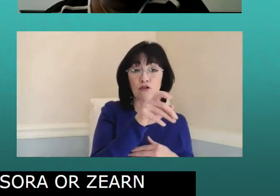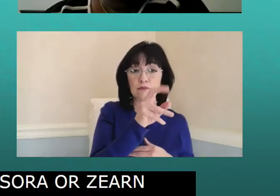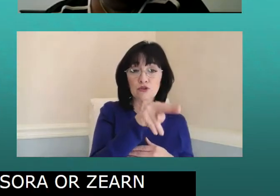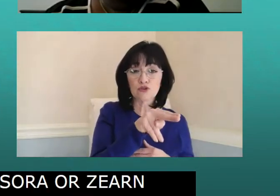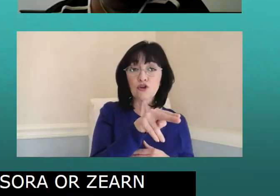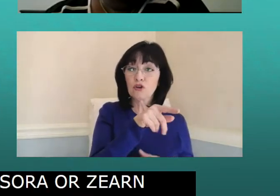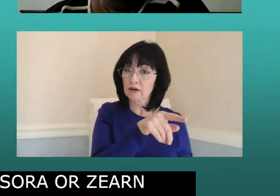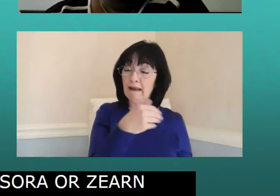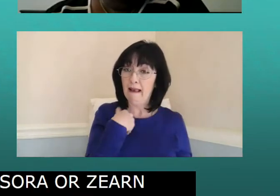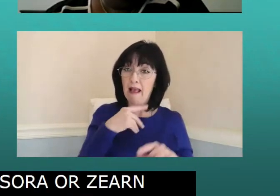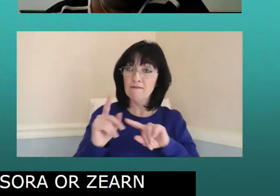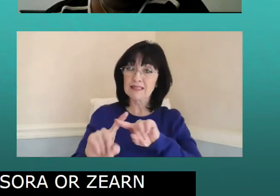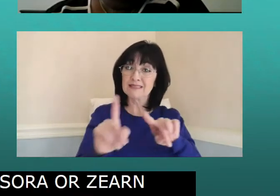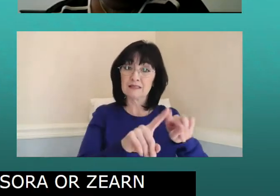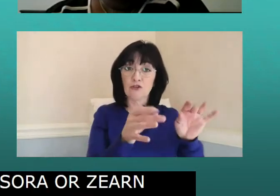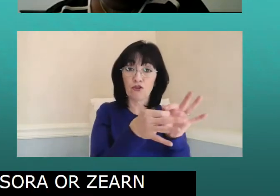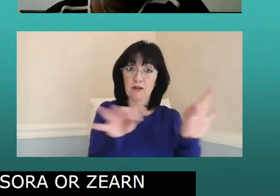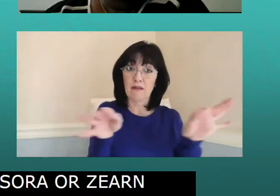languages?